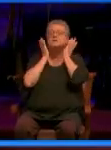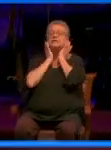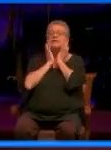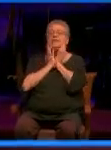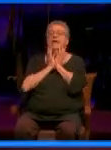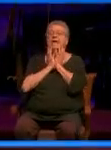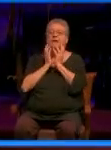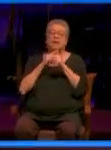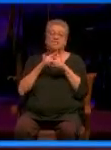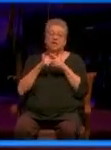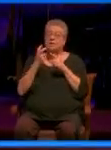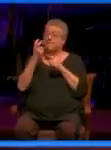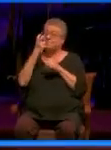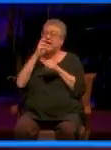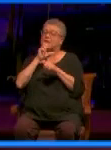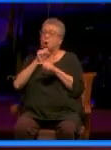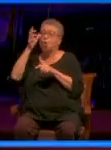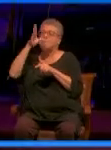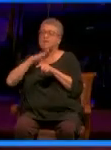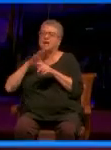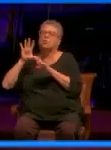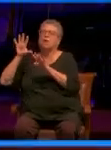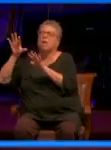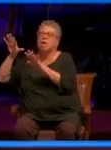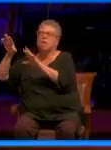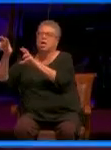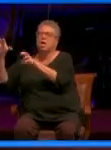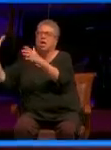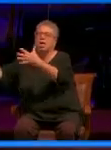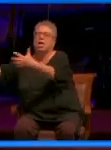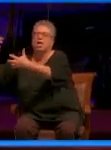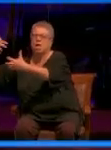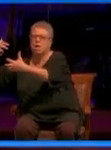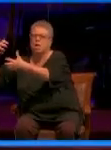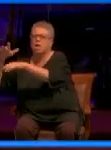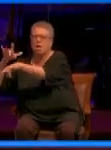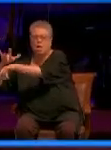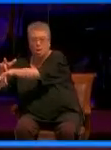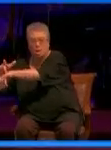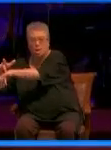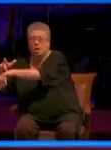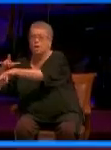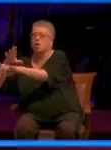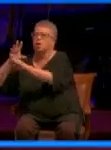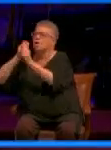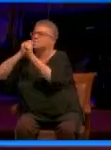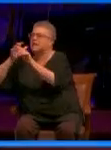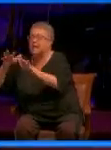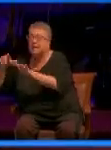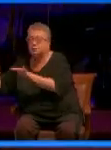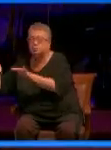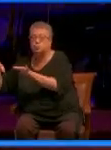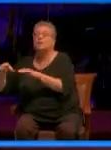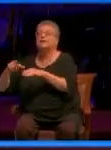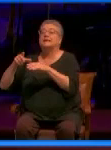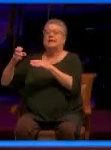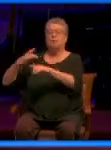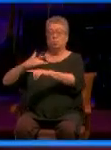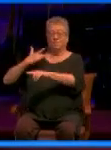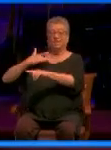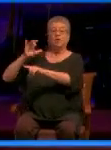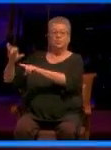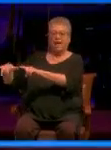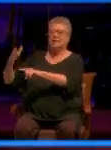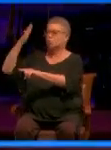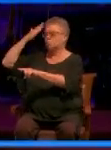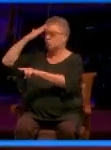so when the blind old man reaches up to hug you or touch you or bless you, he will feel that and he will